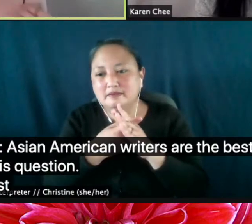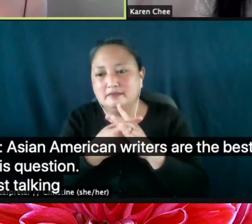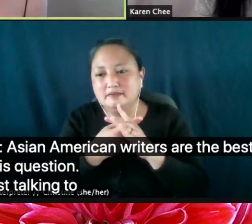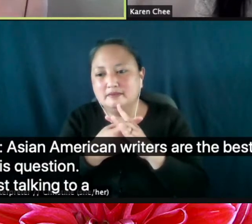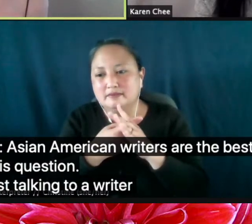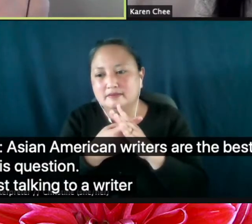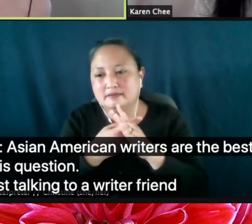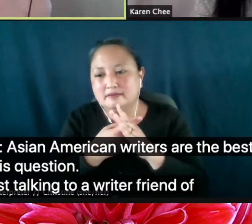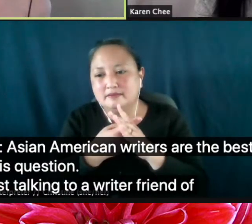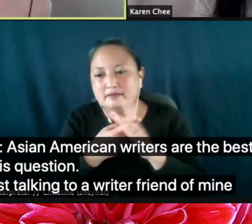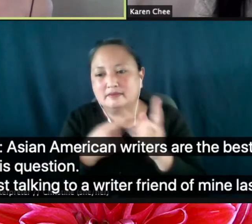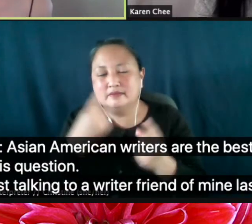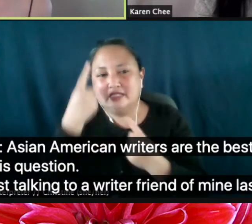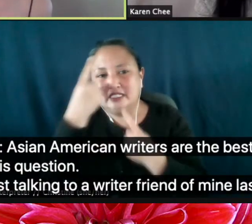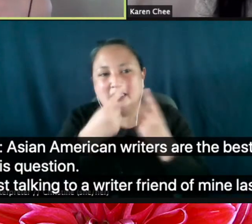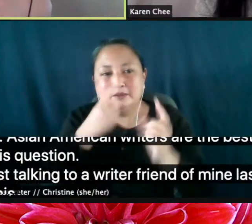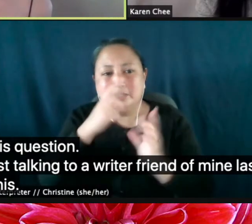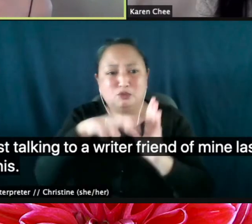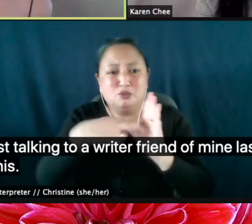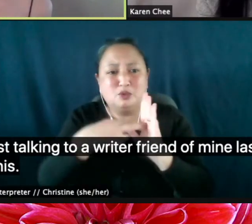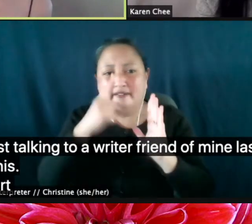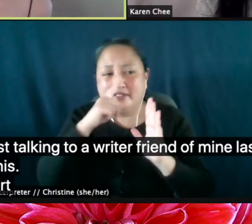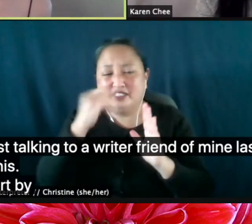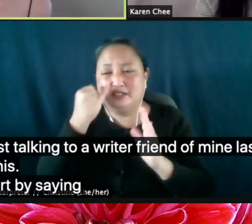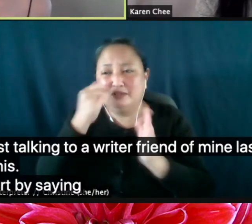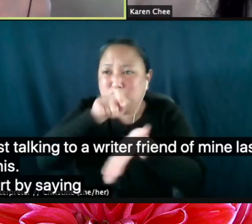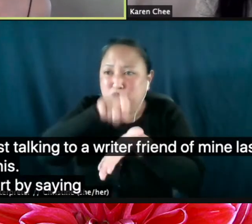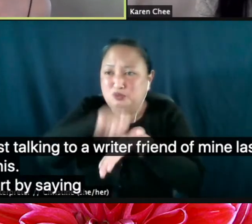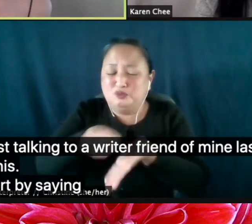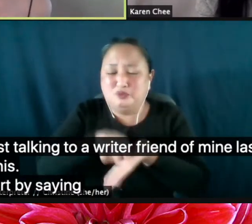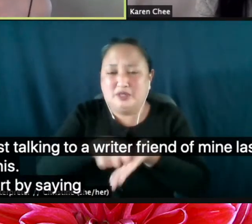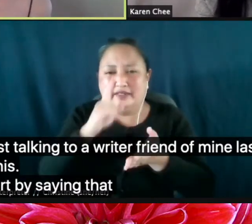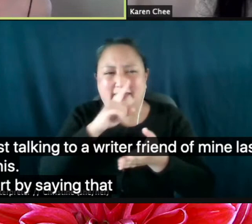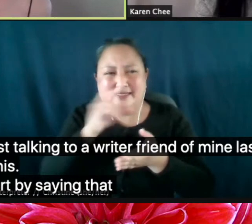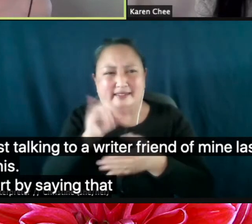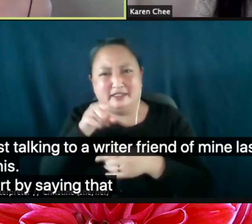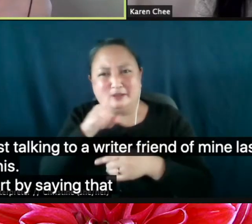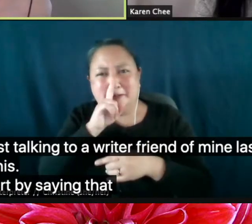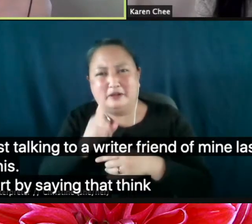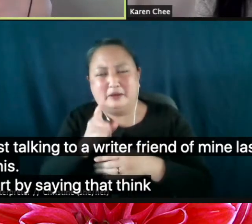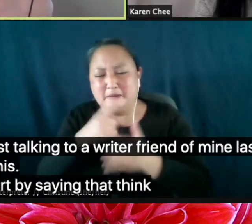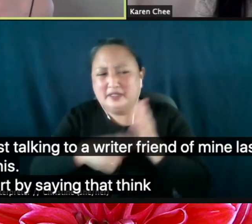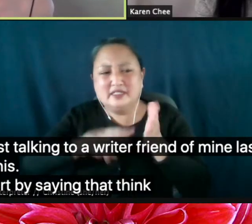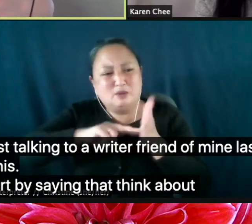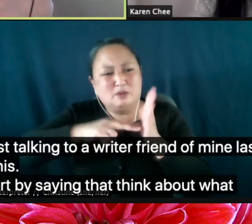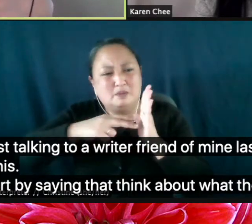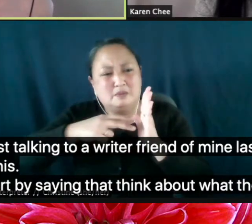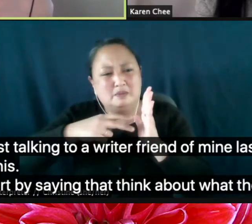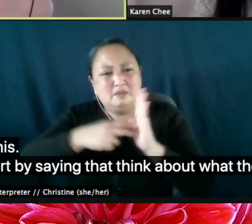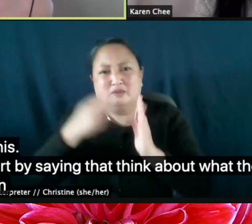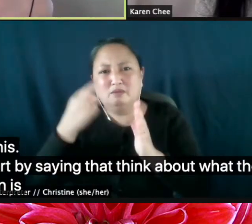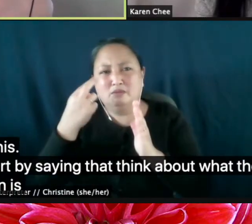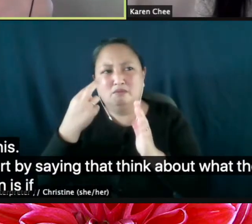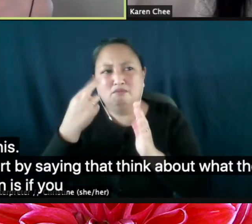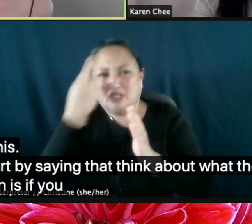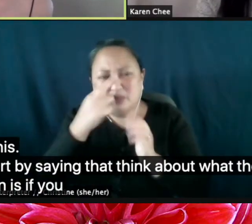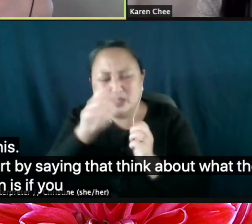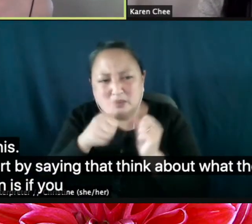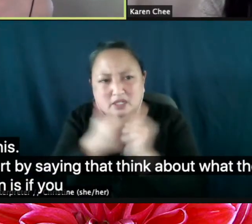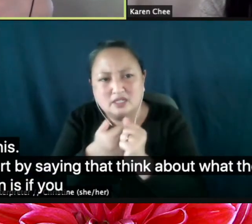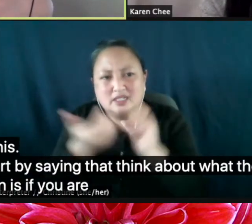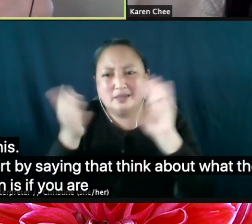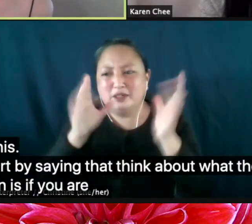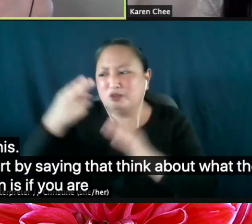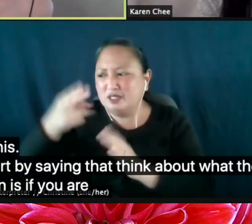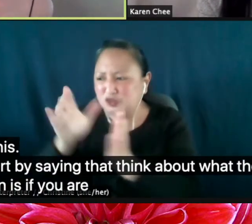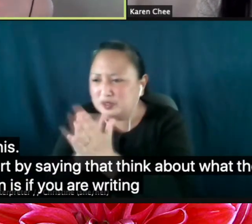what the role of fiction is, if you are indeed writing fiction, as it sounds like you are, what the role of fiction is versus a history textbook, versus